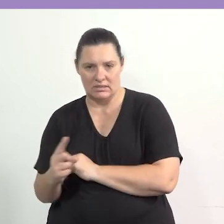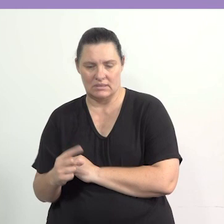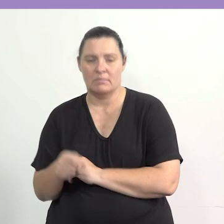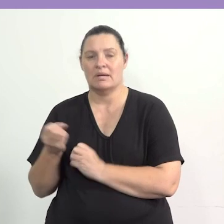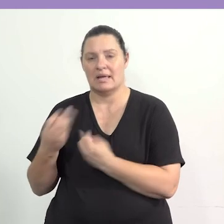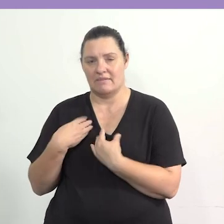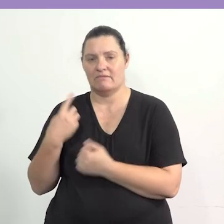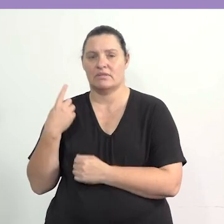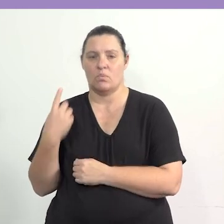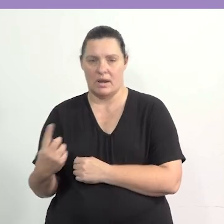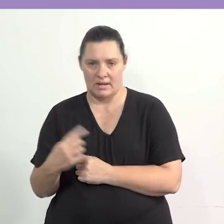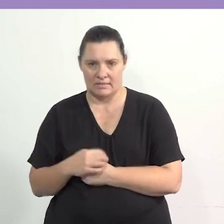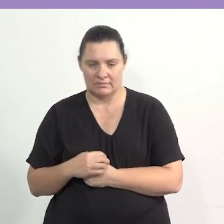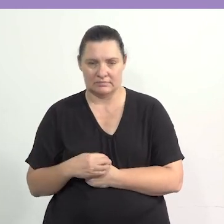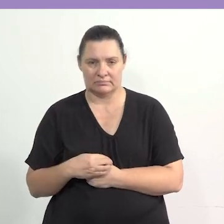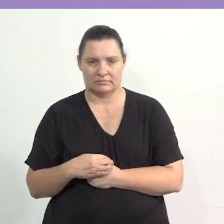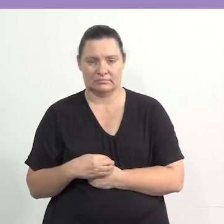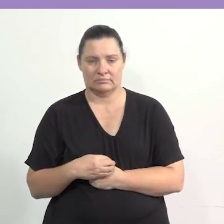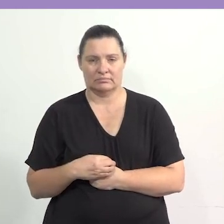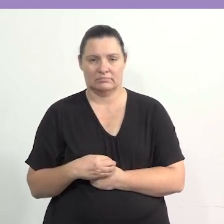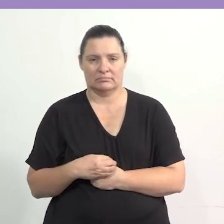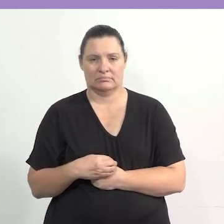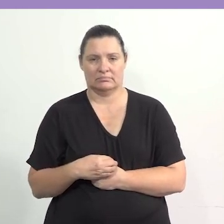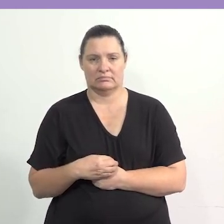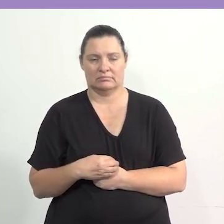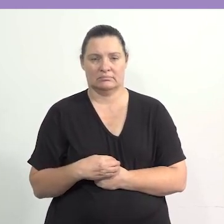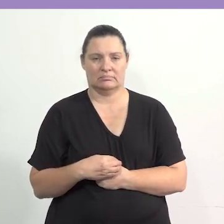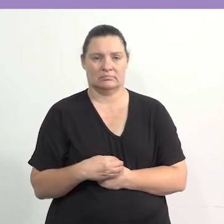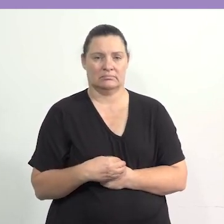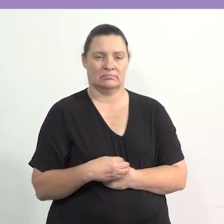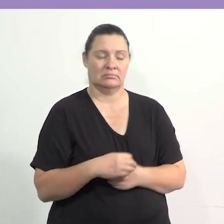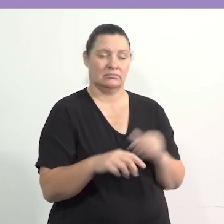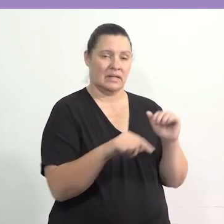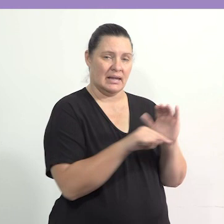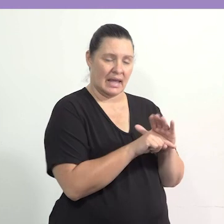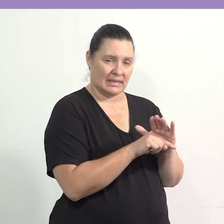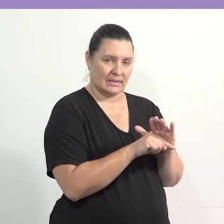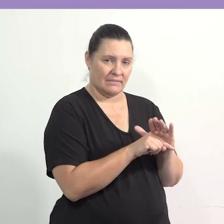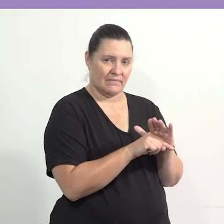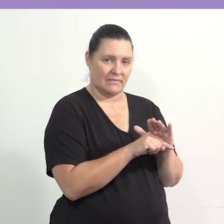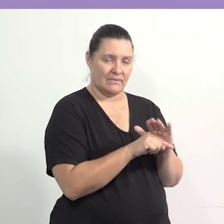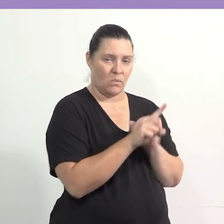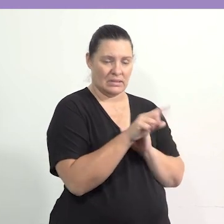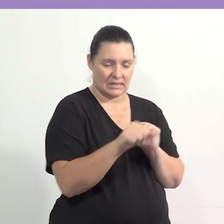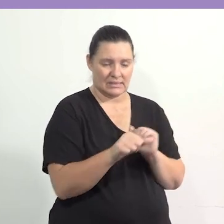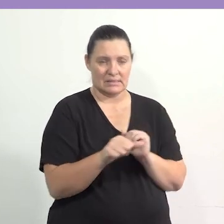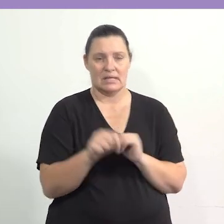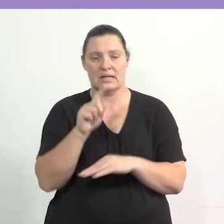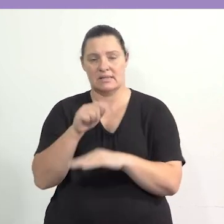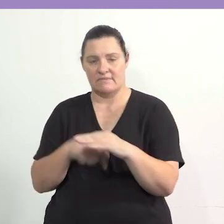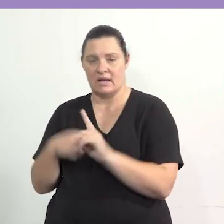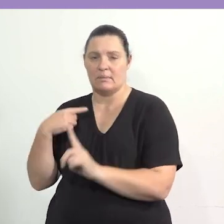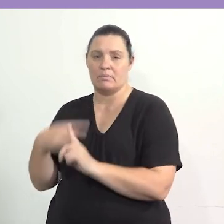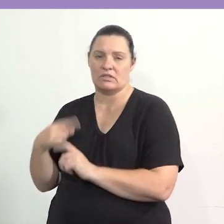that is going to give us a positive 1. Now, we are multiplying a negative number with a positive number. And